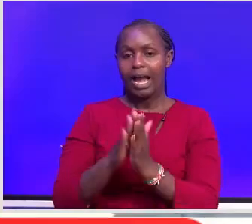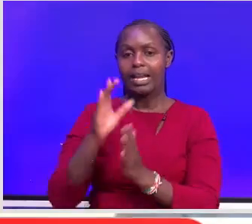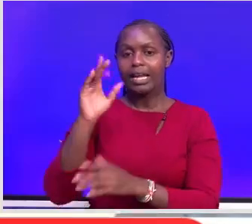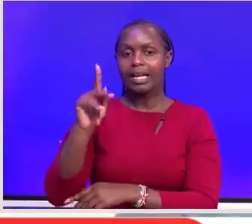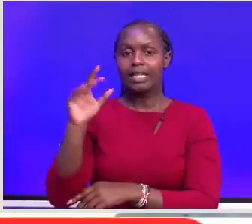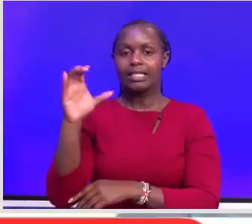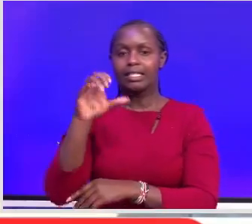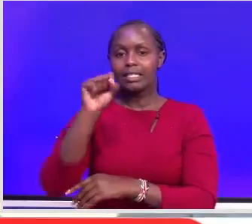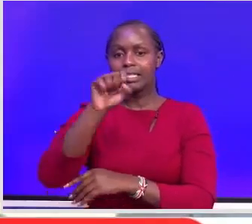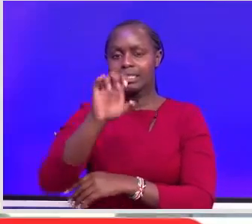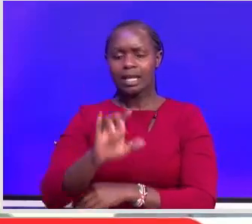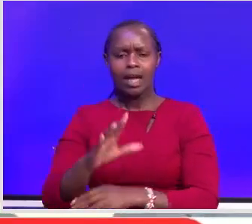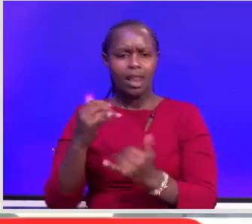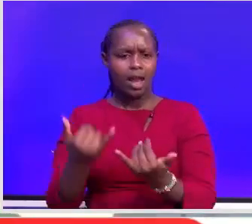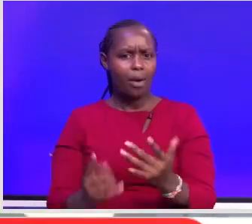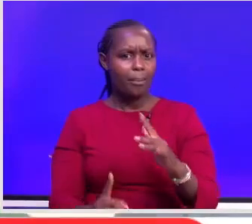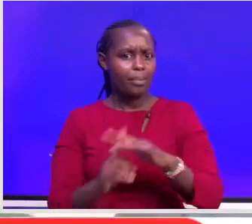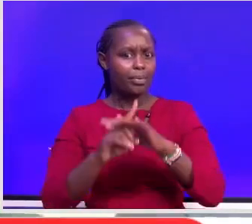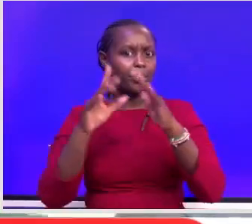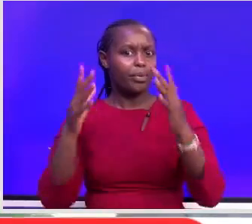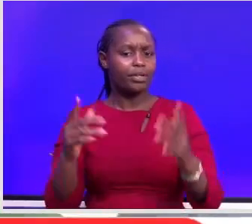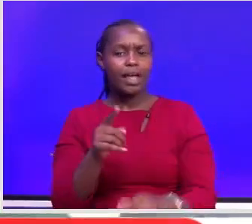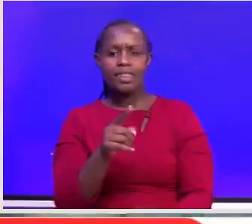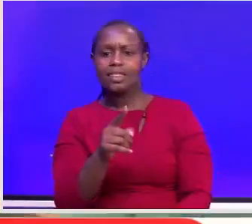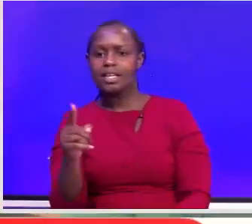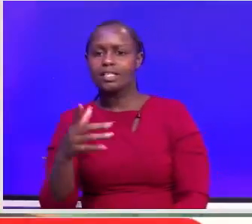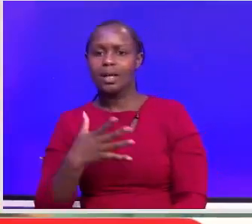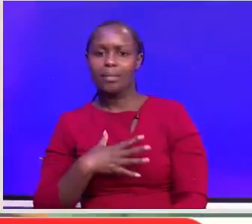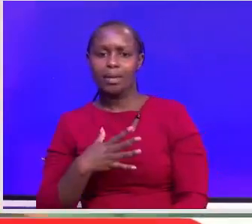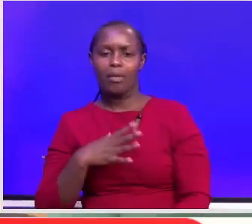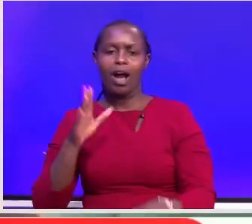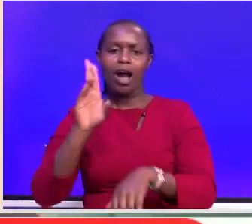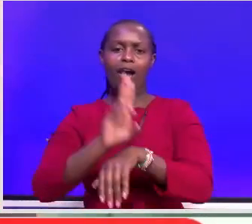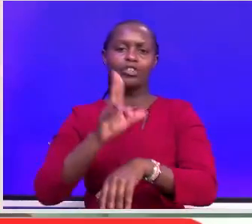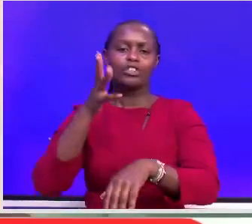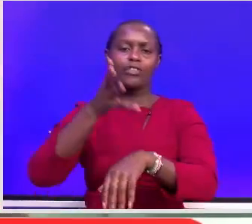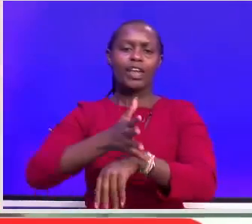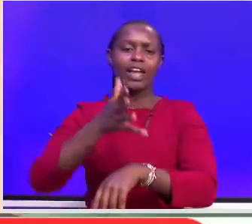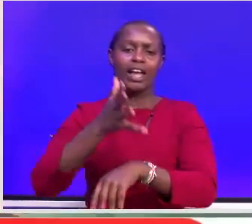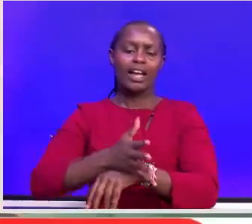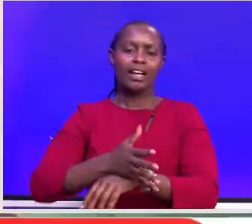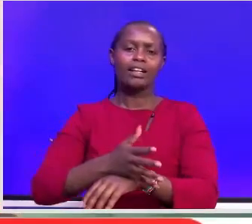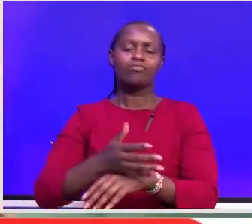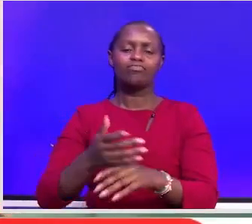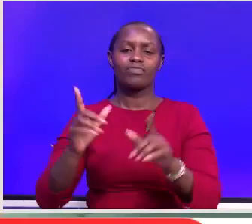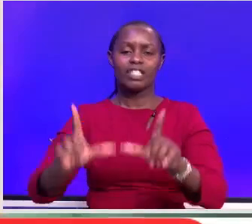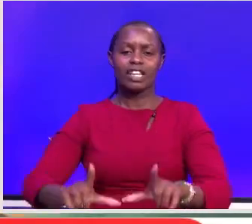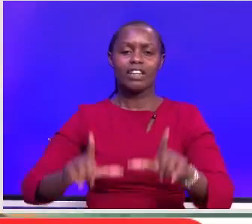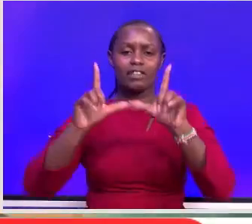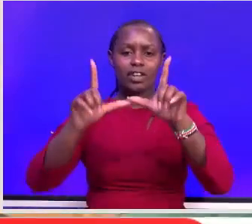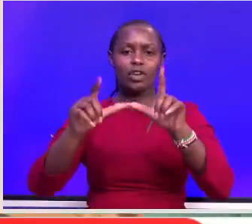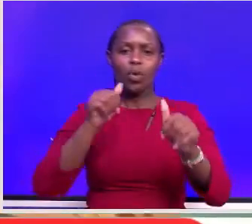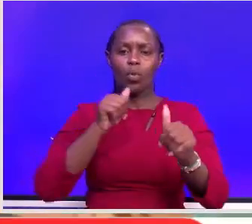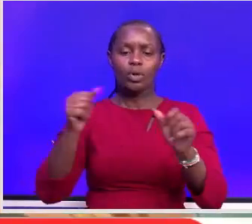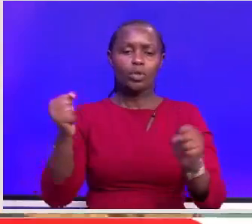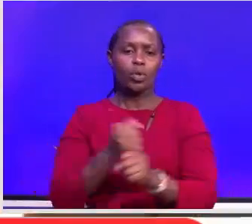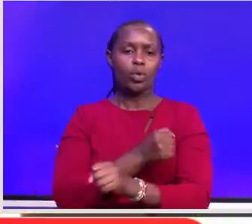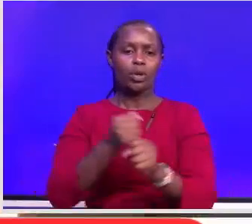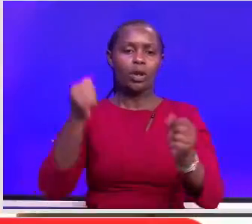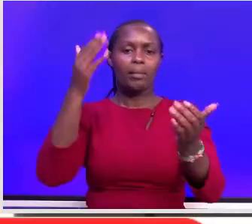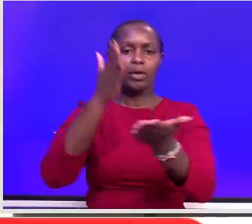polls, it emerged that the perpetrators have been using fake academic certificates which could not be